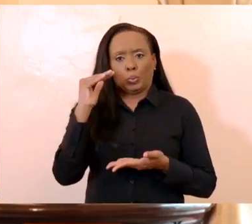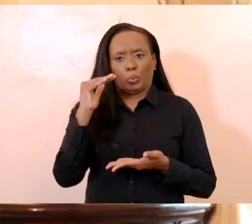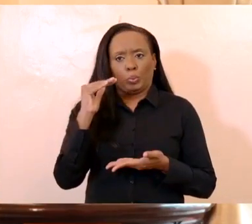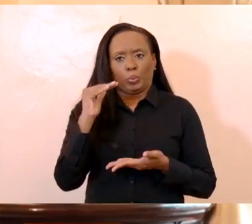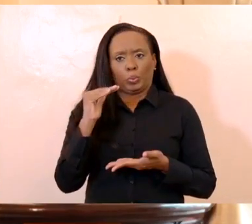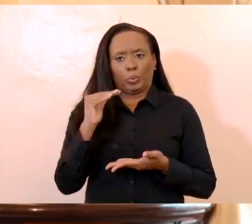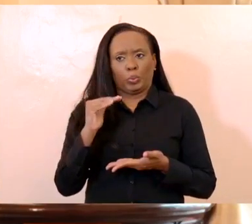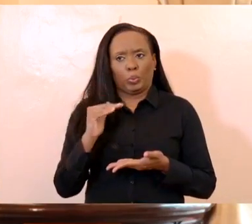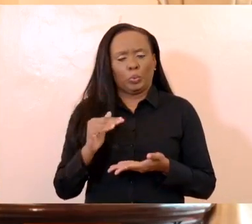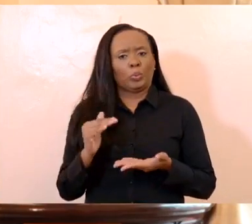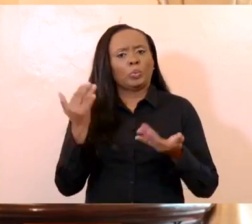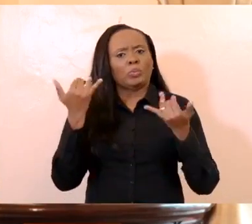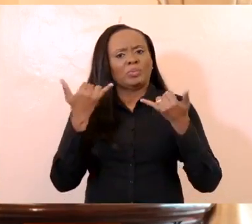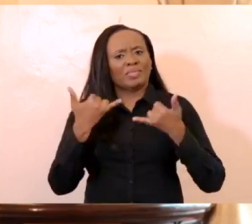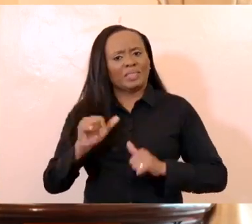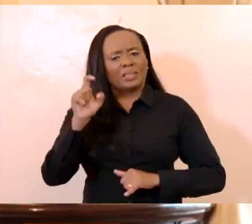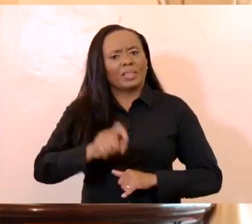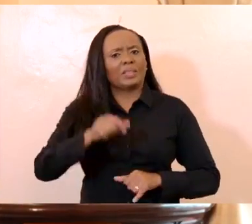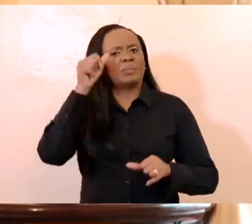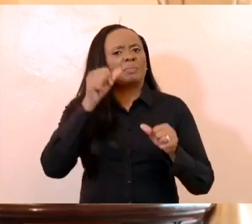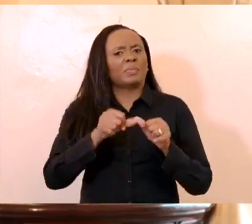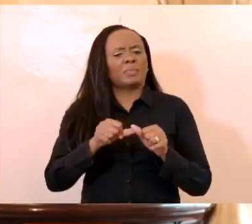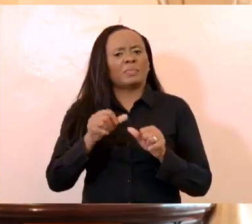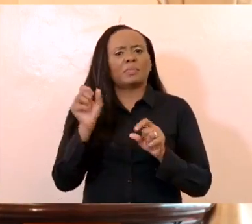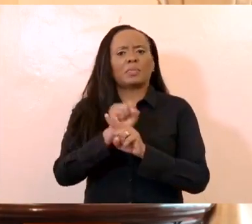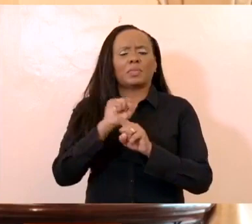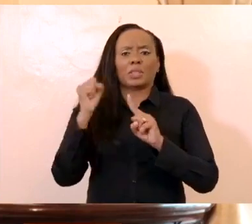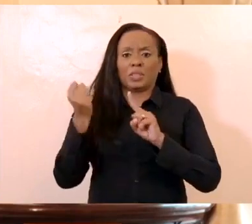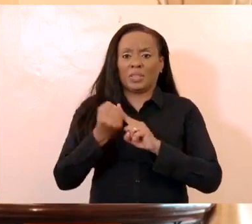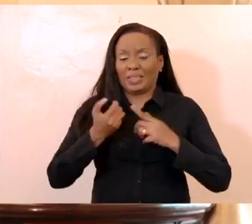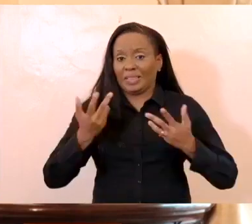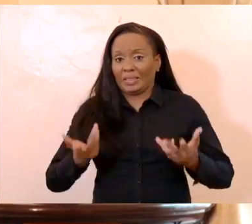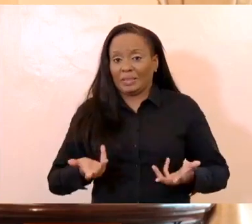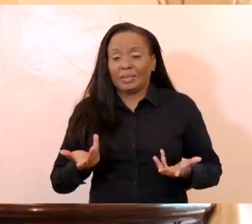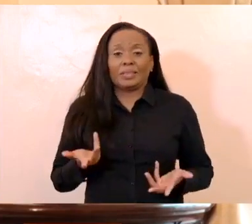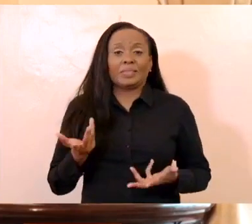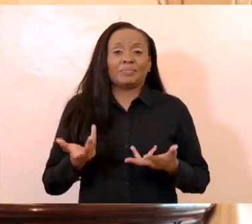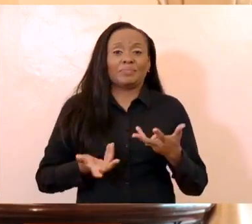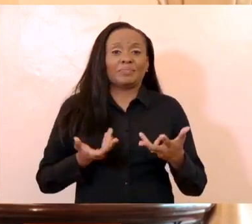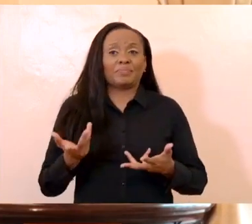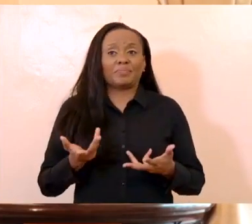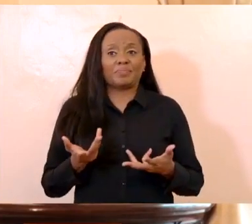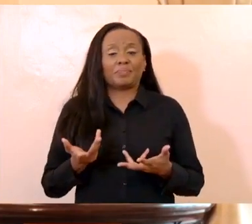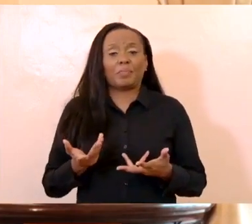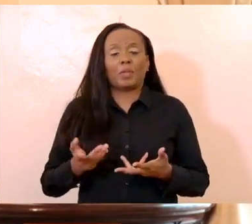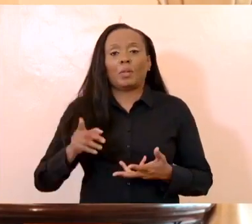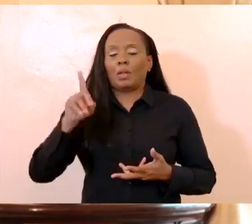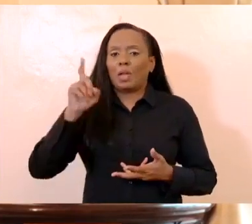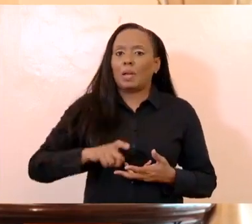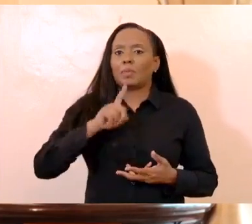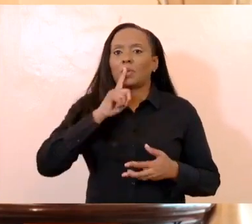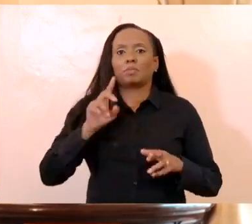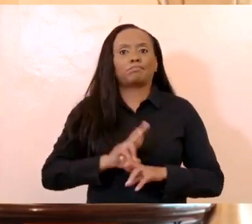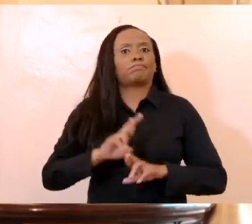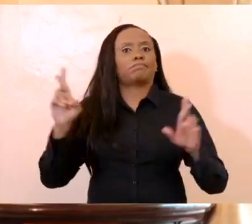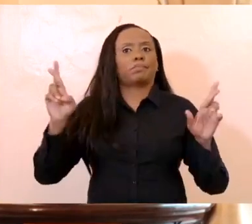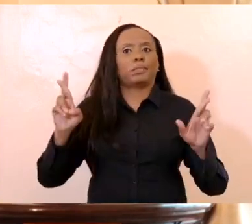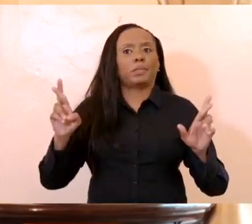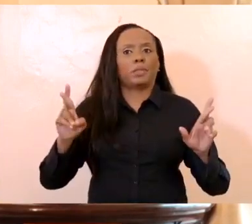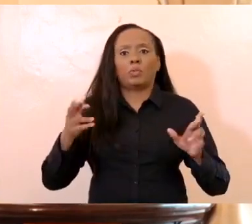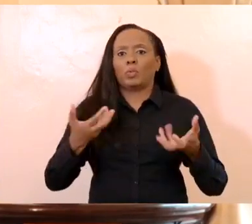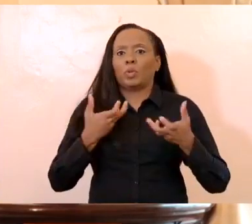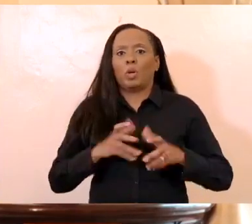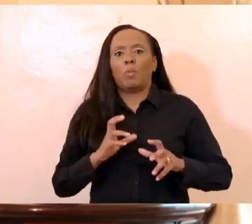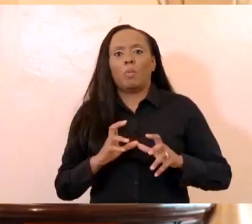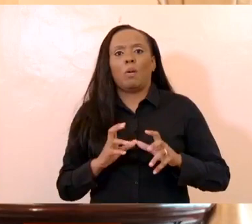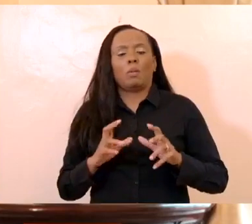we have to be mindful that because the situation is what it is, if we are not on top of our game, it can flare up again, similar to the situation